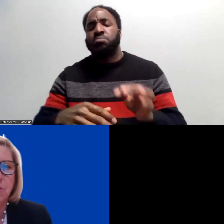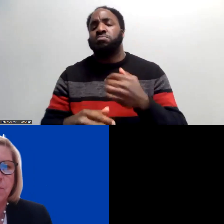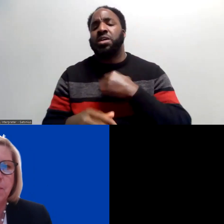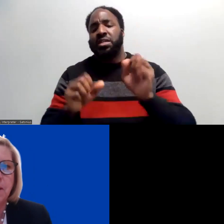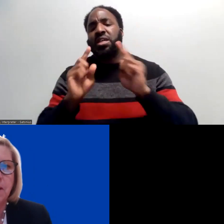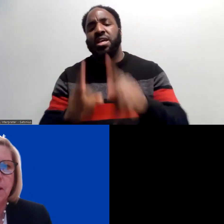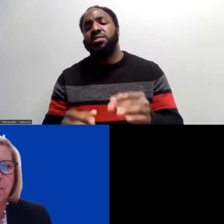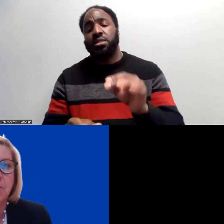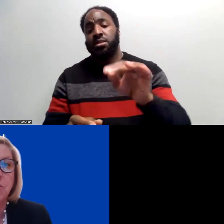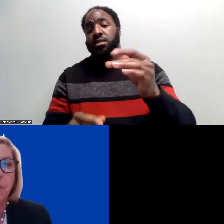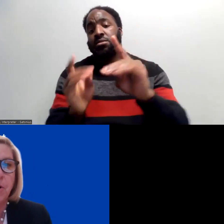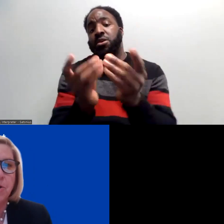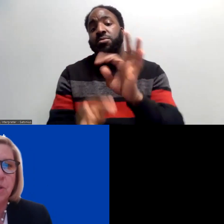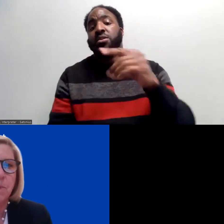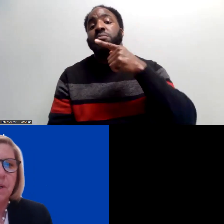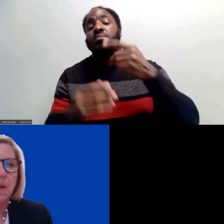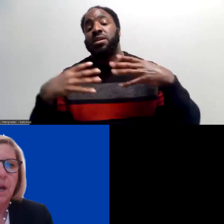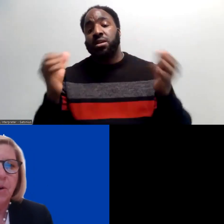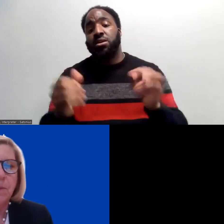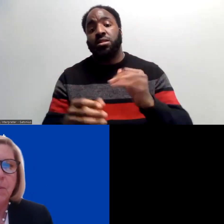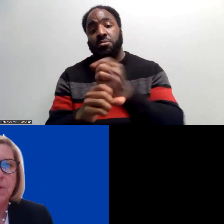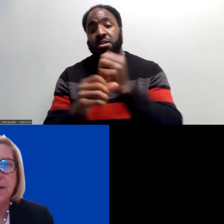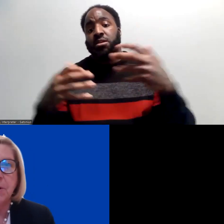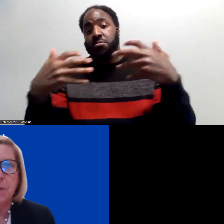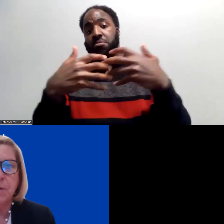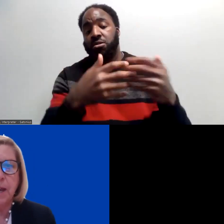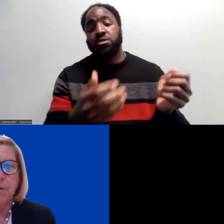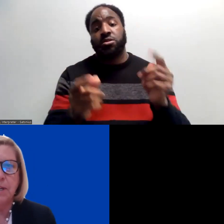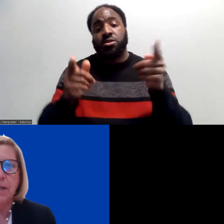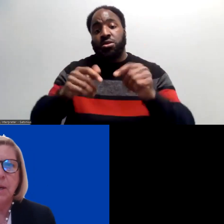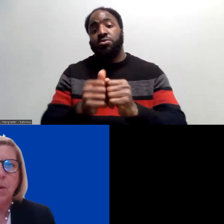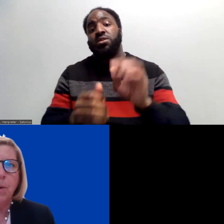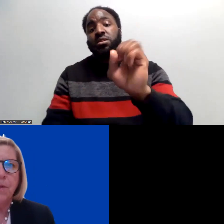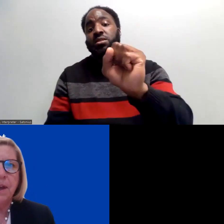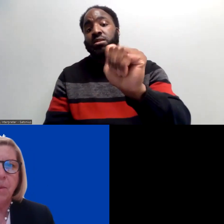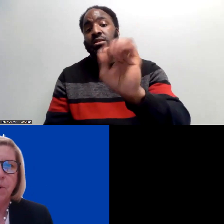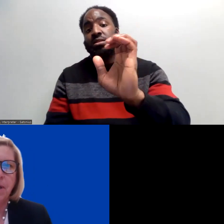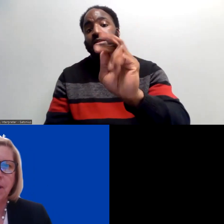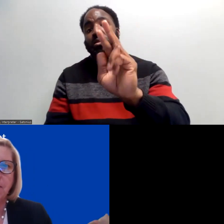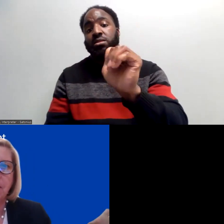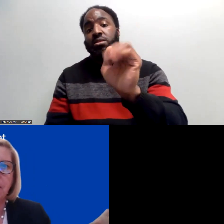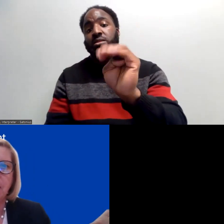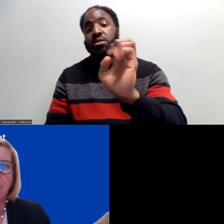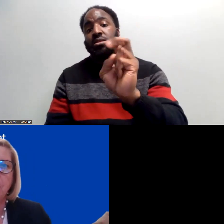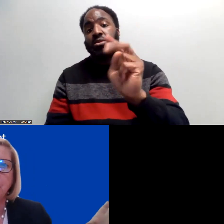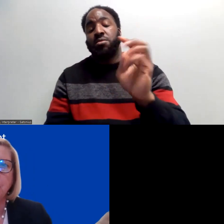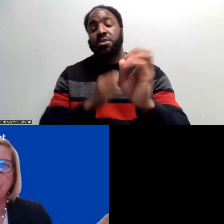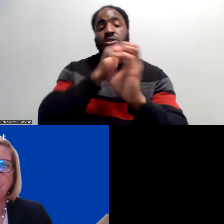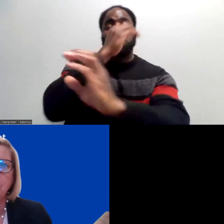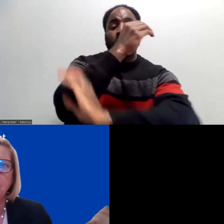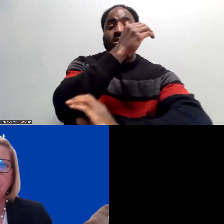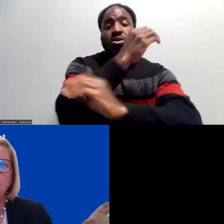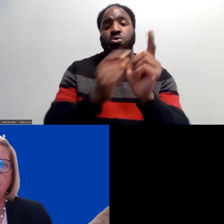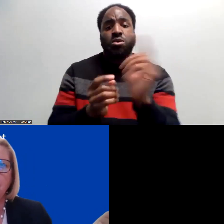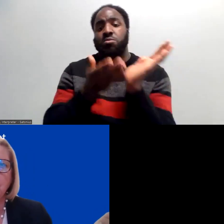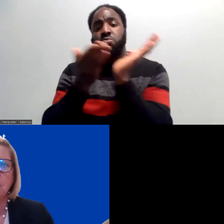has just entered a partnership agreement with Sacramento County, where they are bringing the Blue